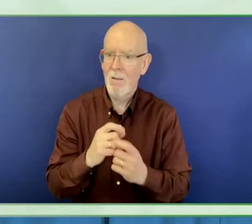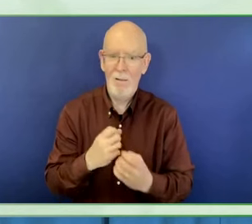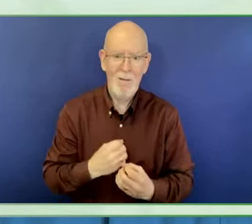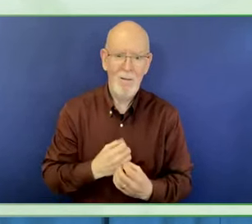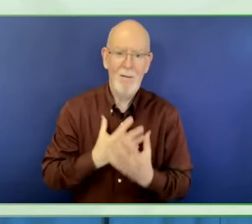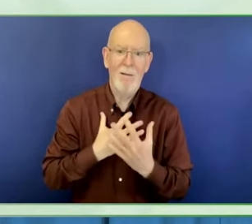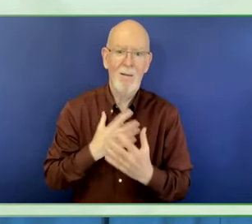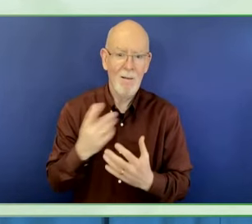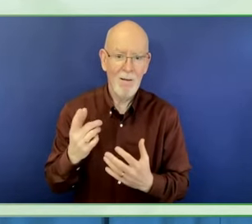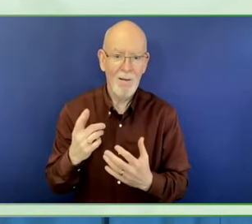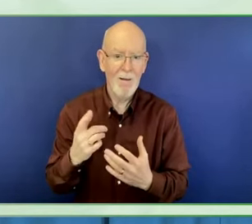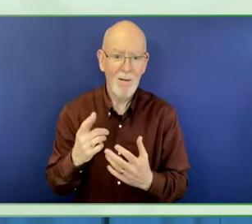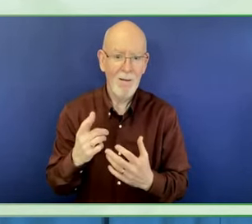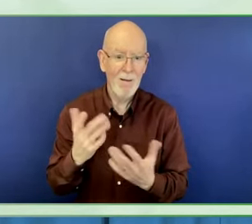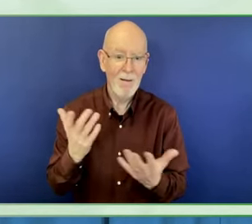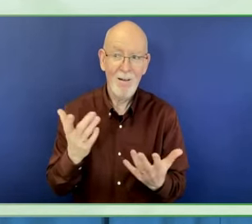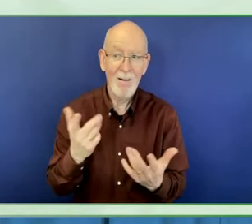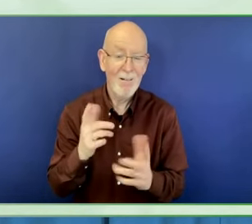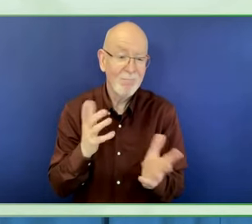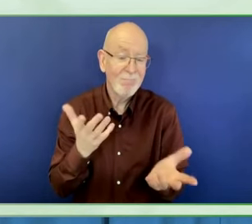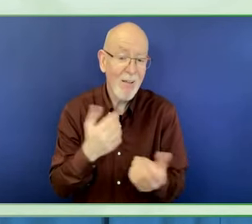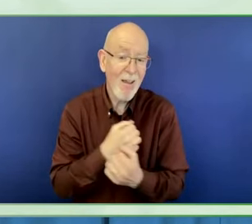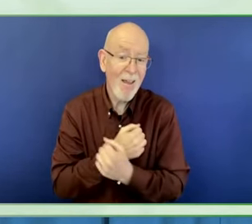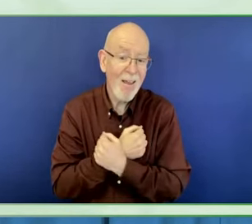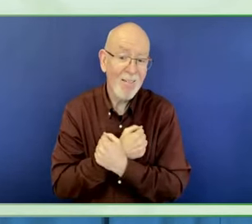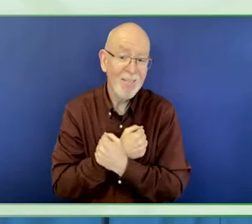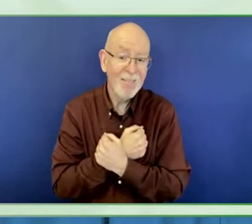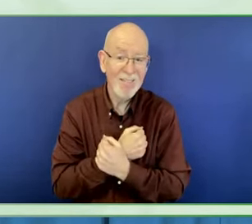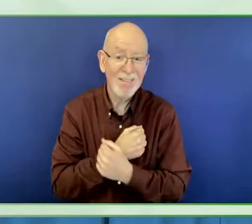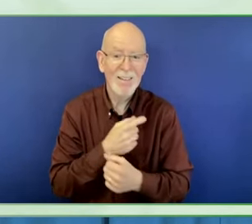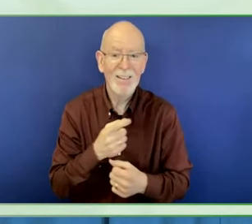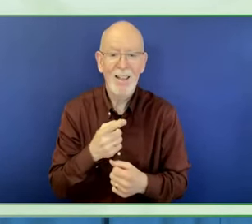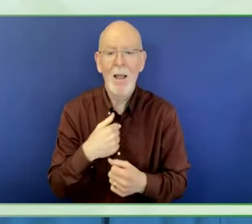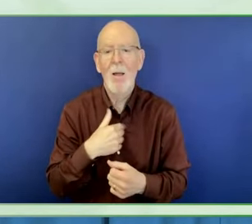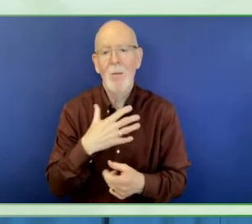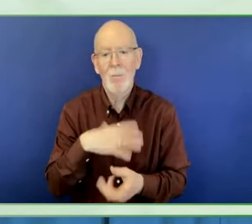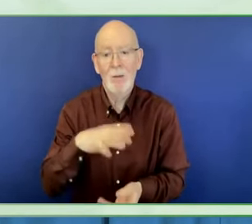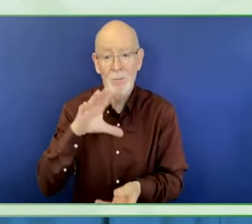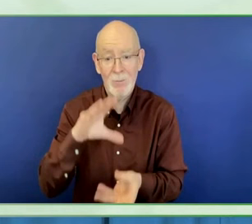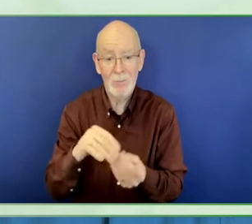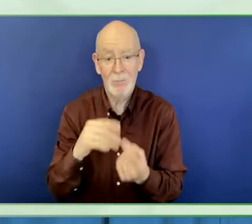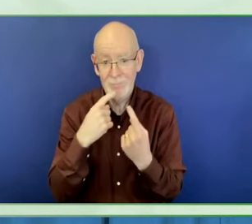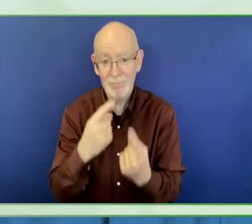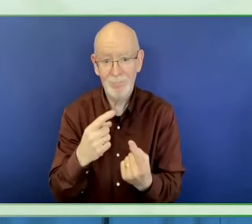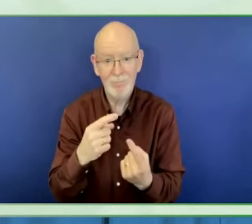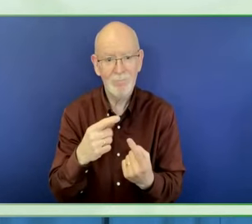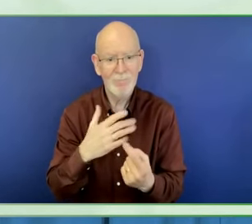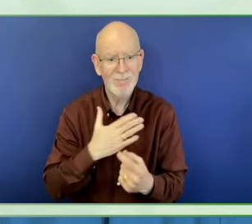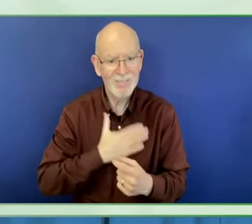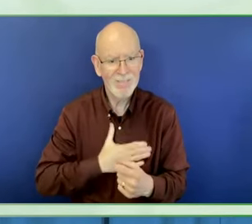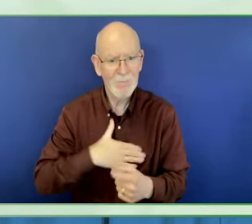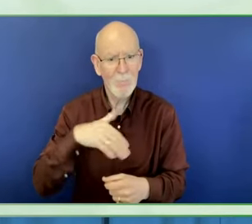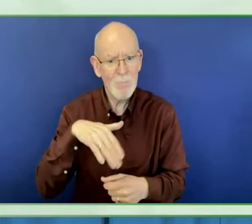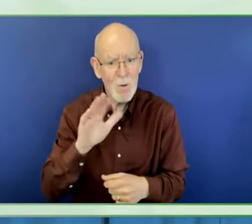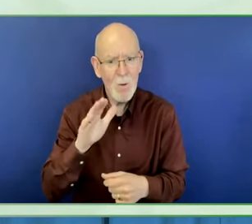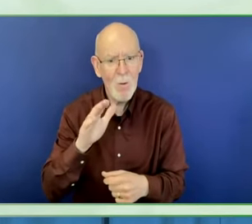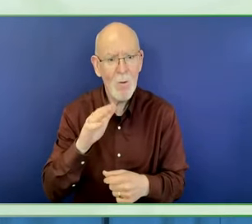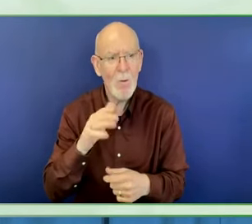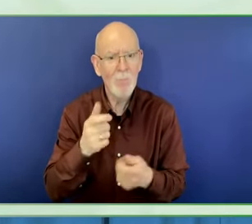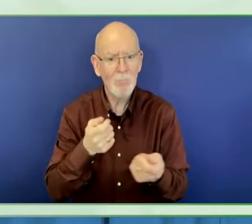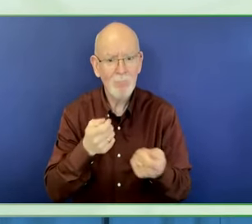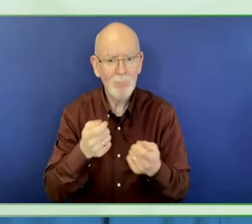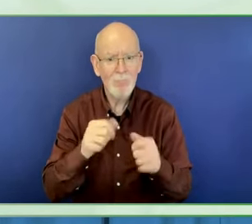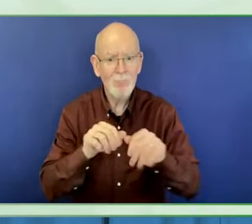front, working with global brands and with organizations online and in front of cameras and behind